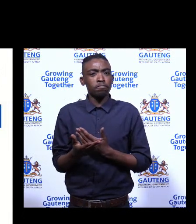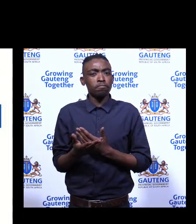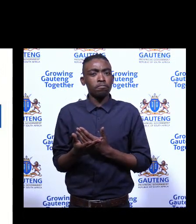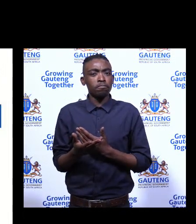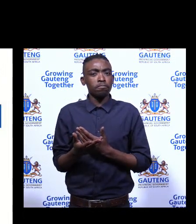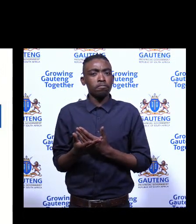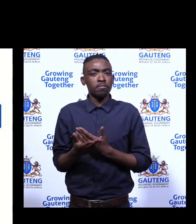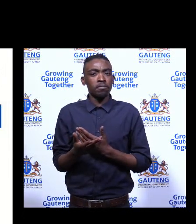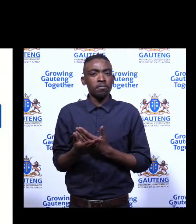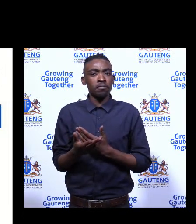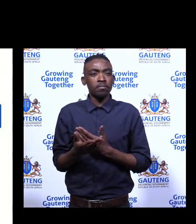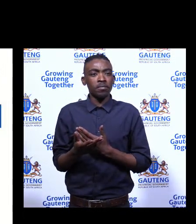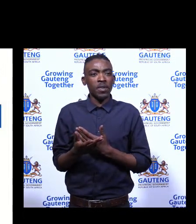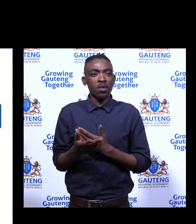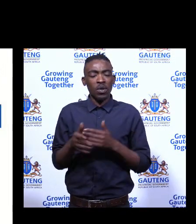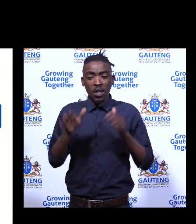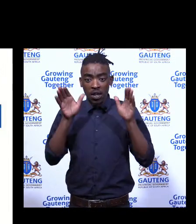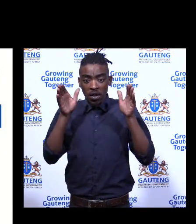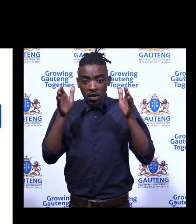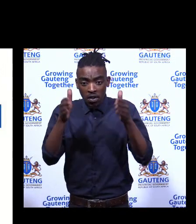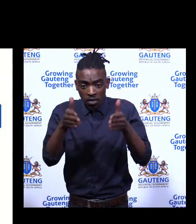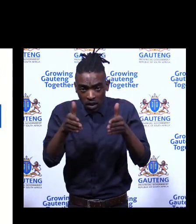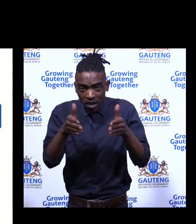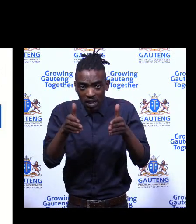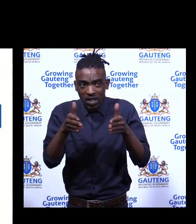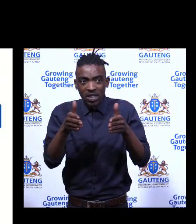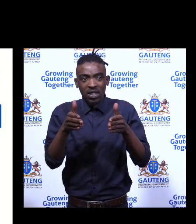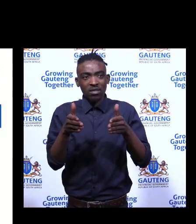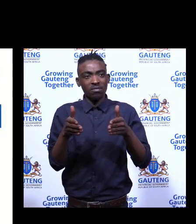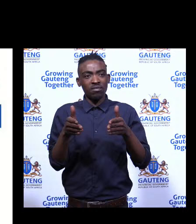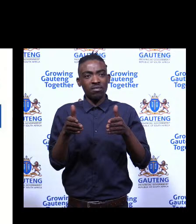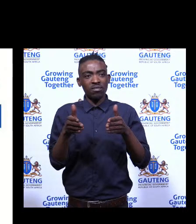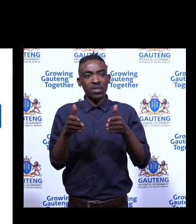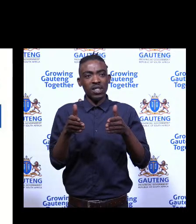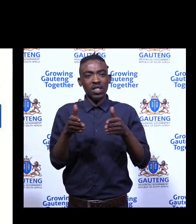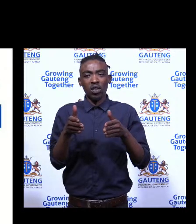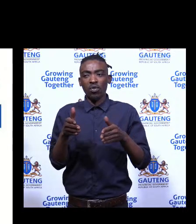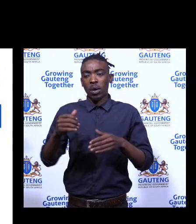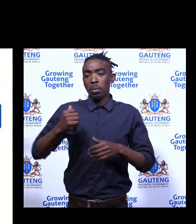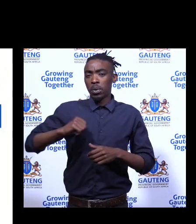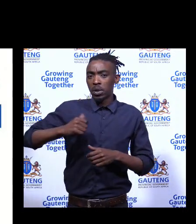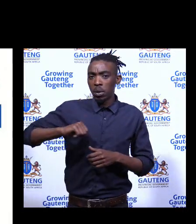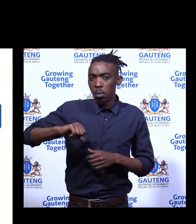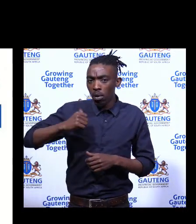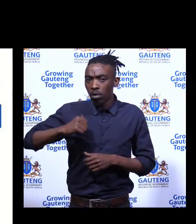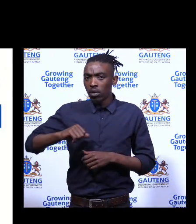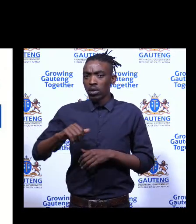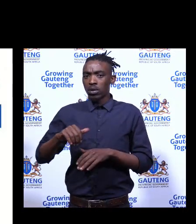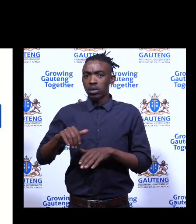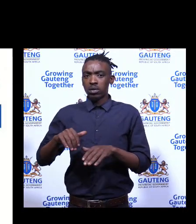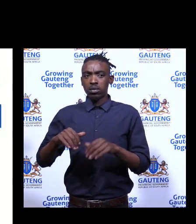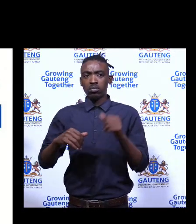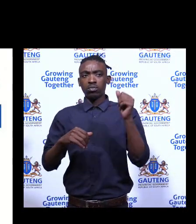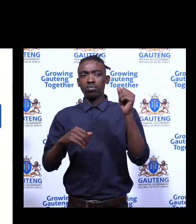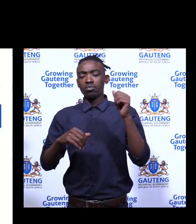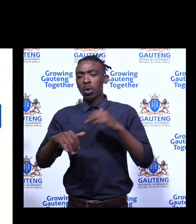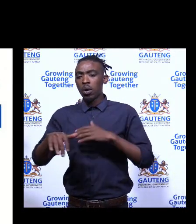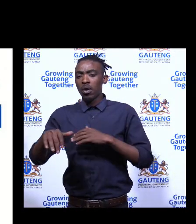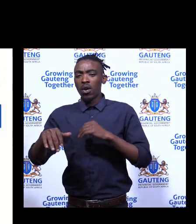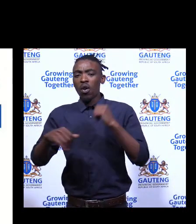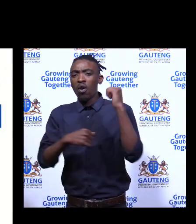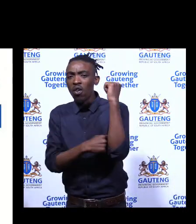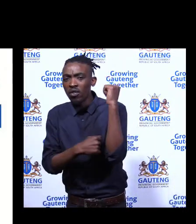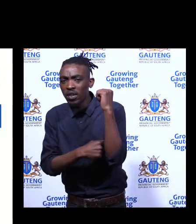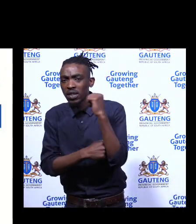catchment area is looking at the wards and municipality wards and the sub-wards where